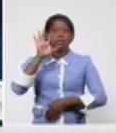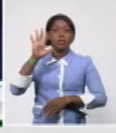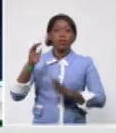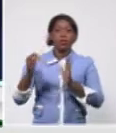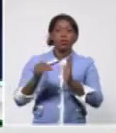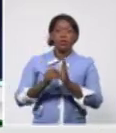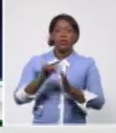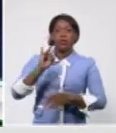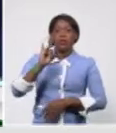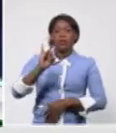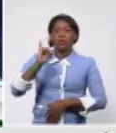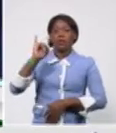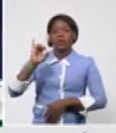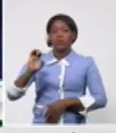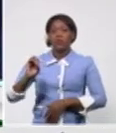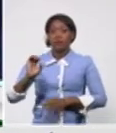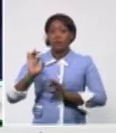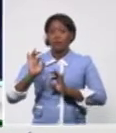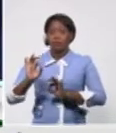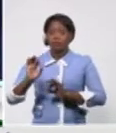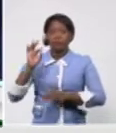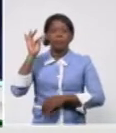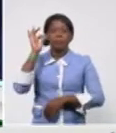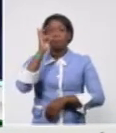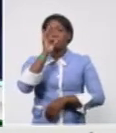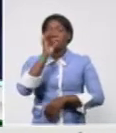cases. Quite a high number.